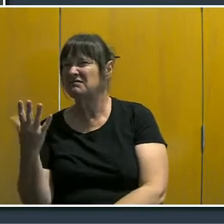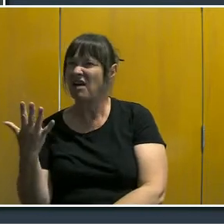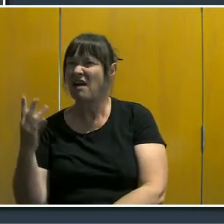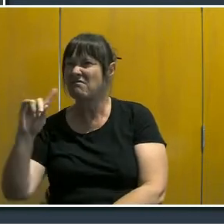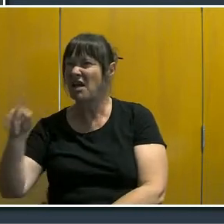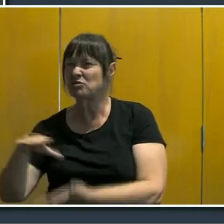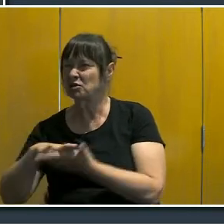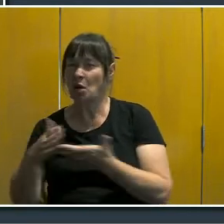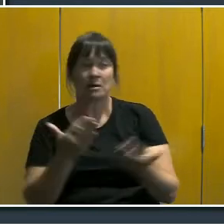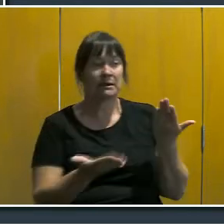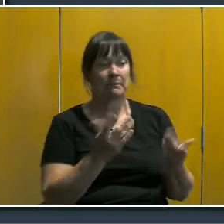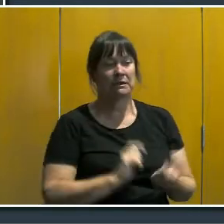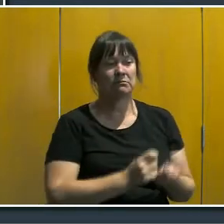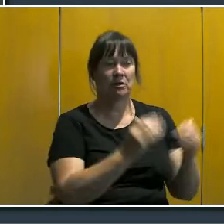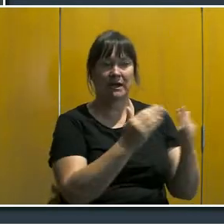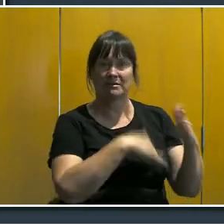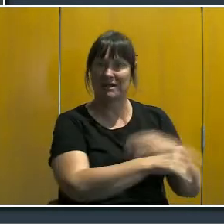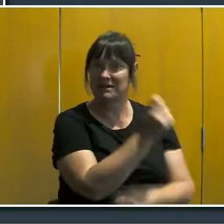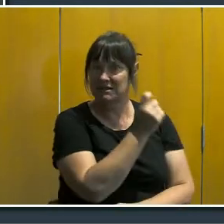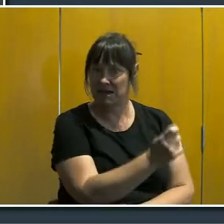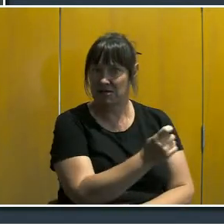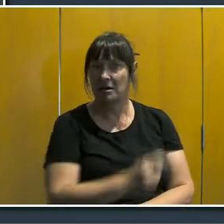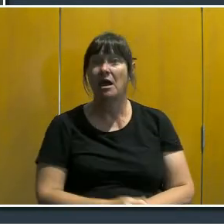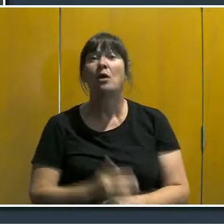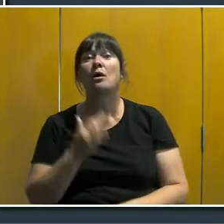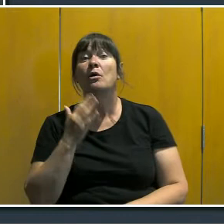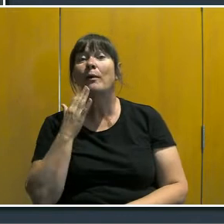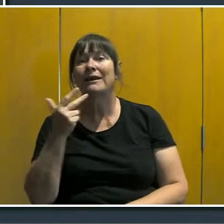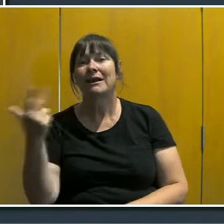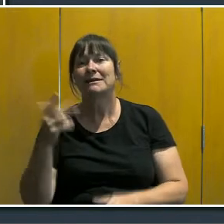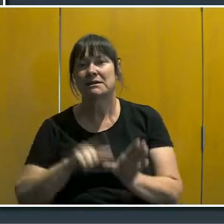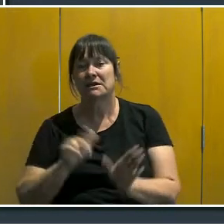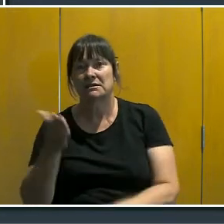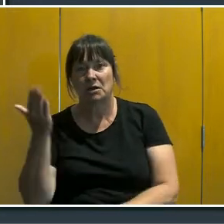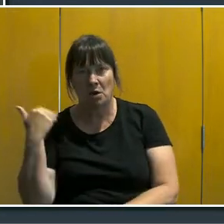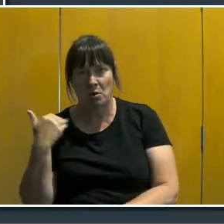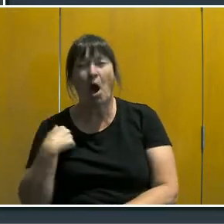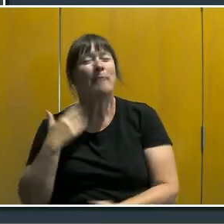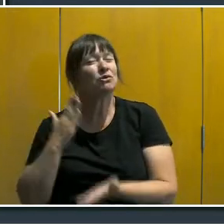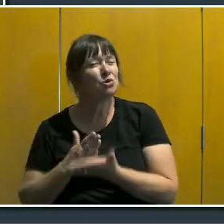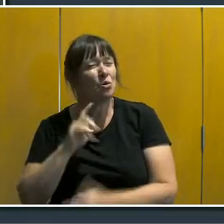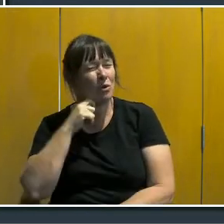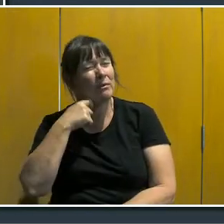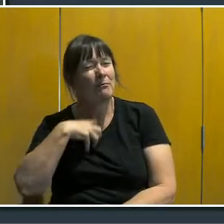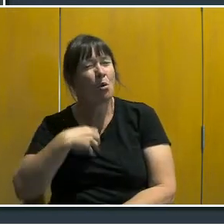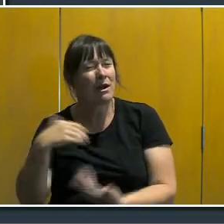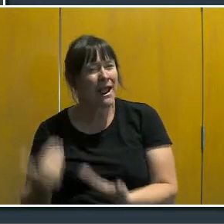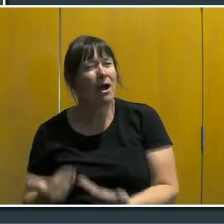build of a house in town. That was 18 years ago. I am prepared to bet that it would be double